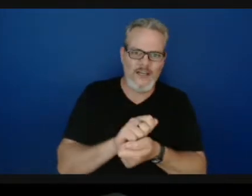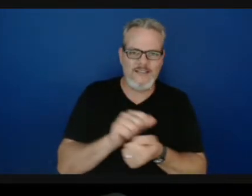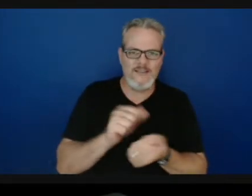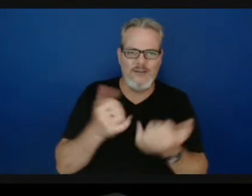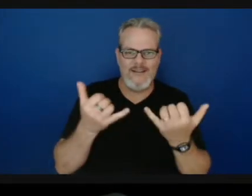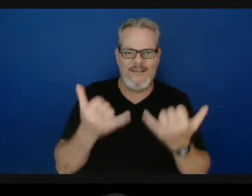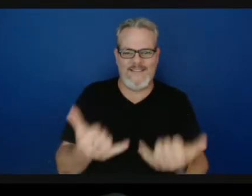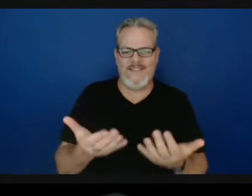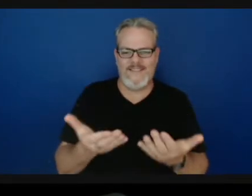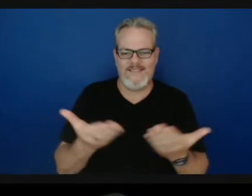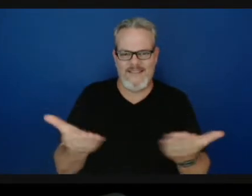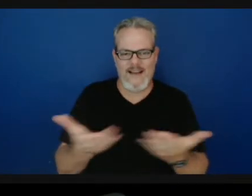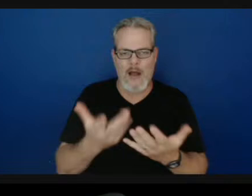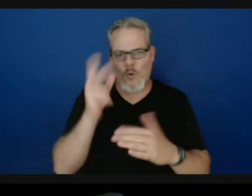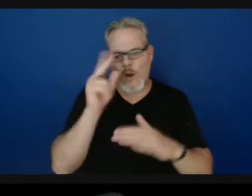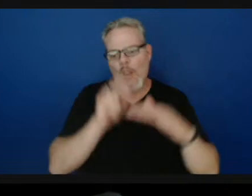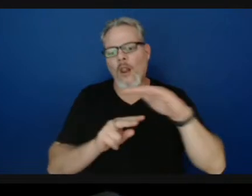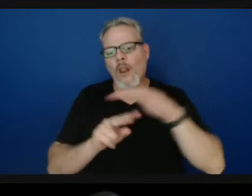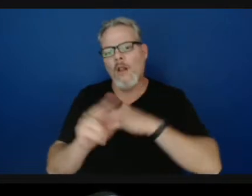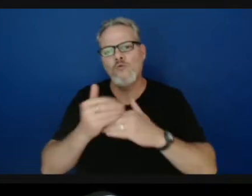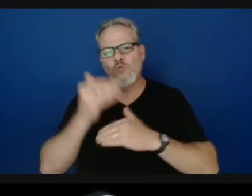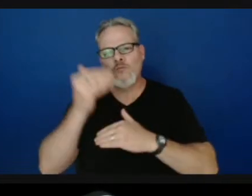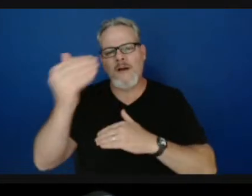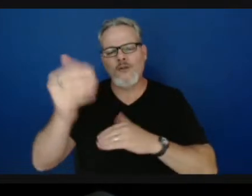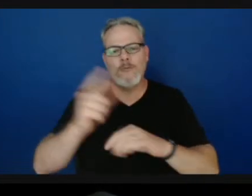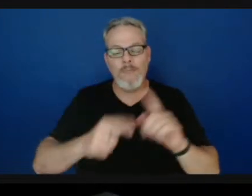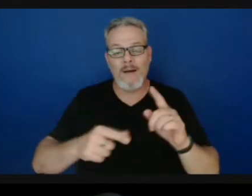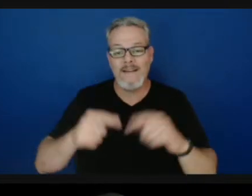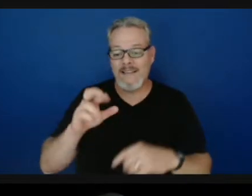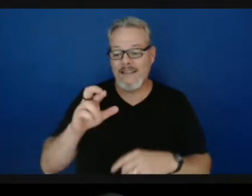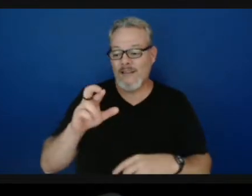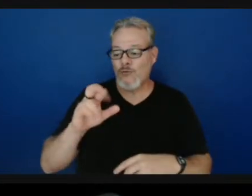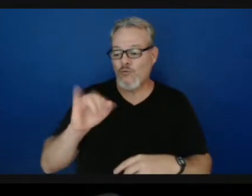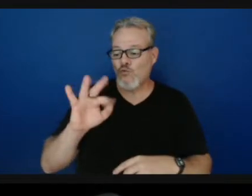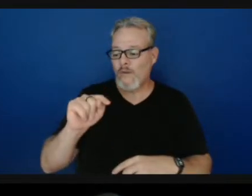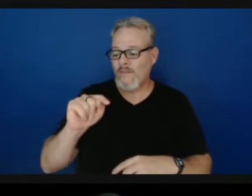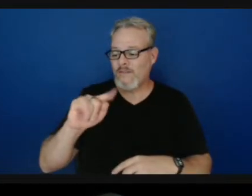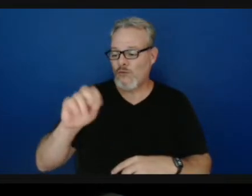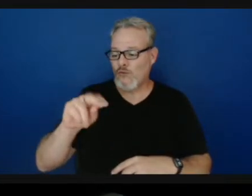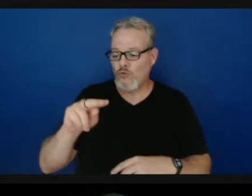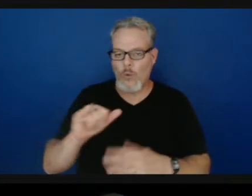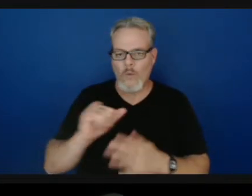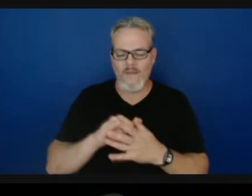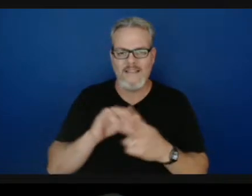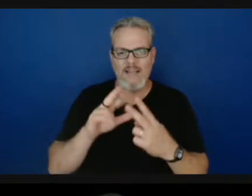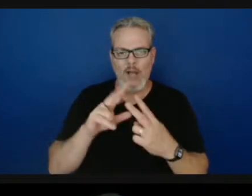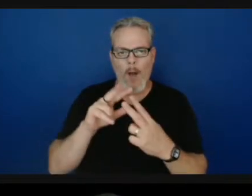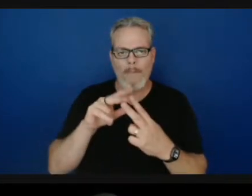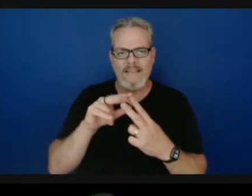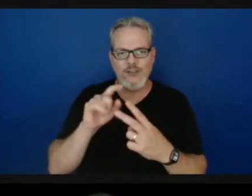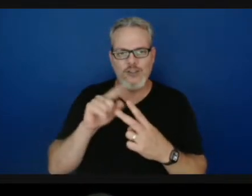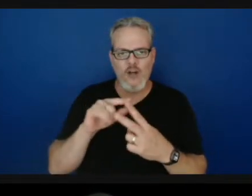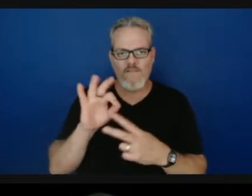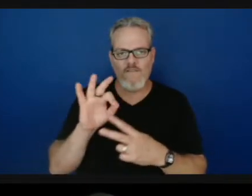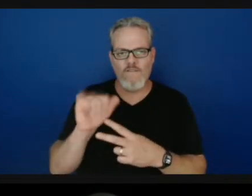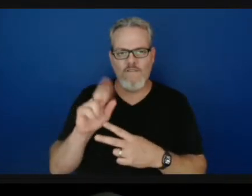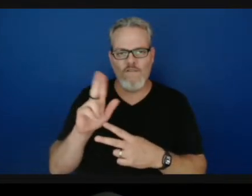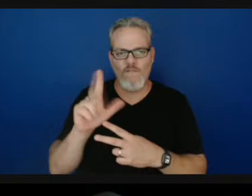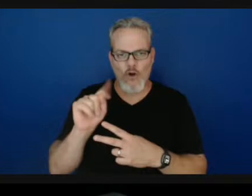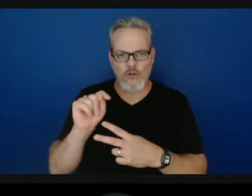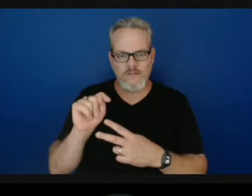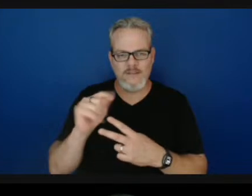Not to get too far into the weeds there, but a rift zone is a combination of a fault pathway that's accommodating